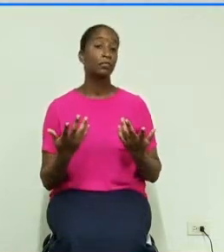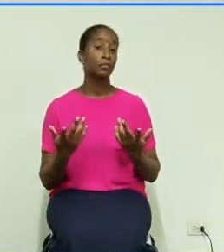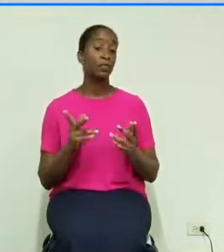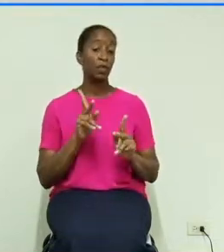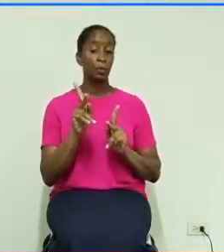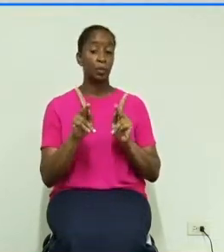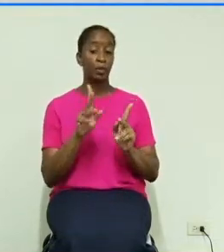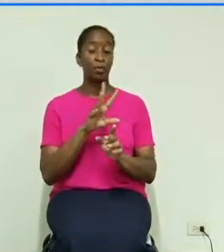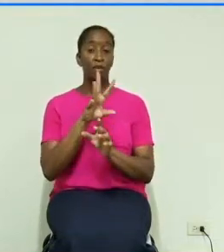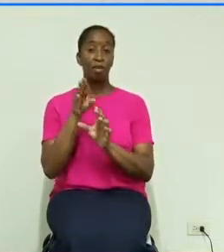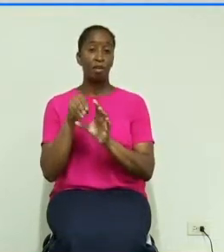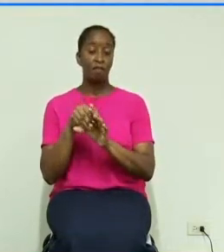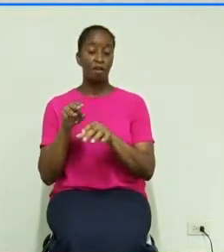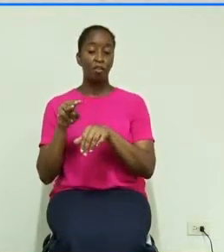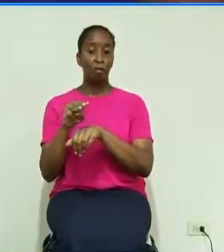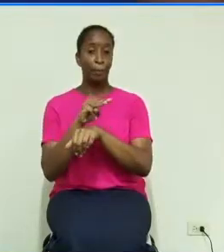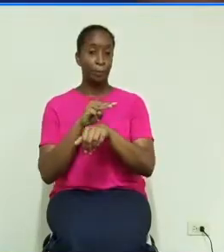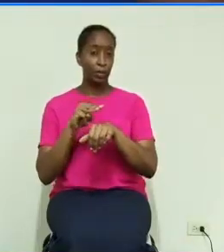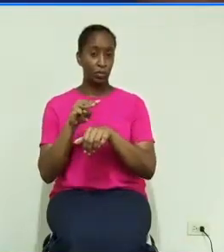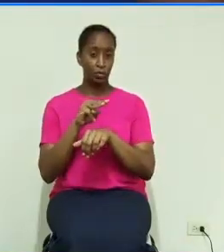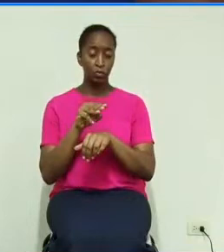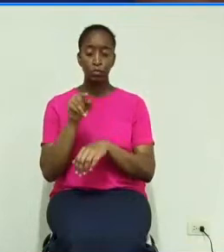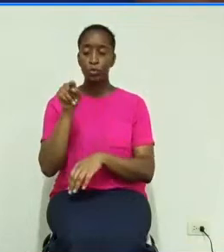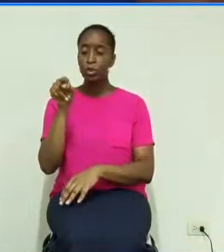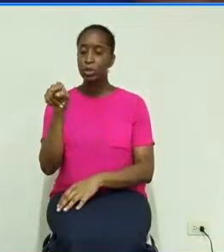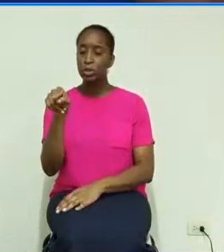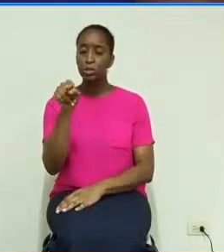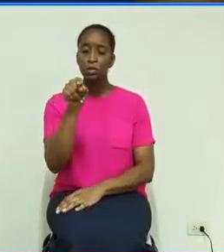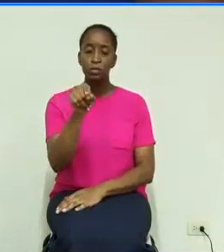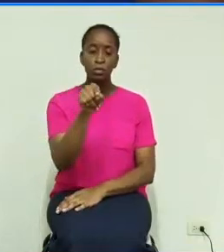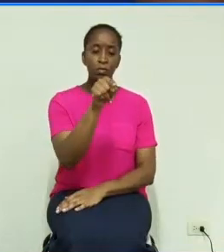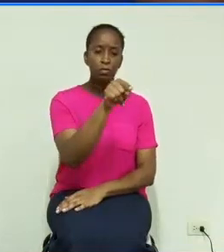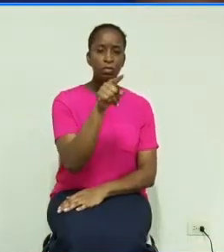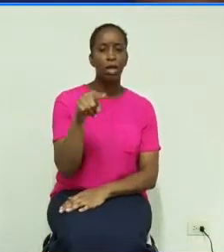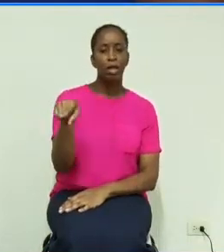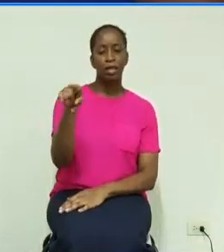to listen, to learn, to write, to draft.